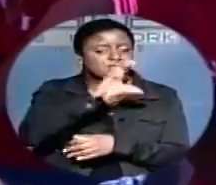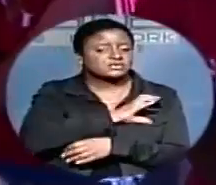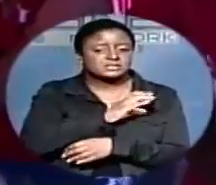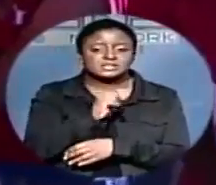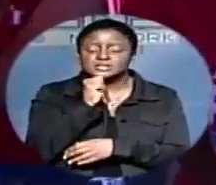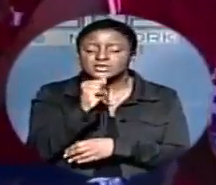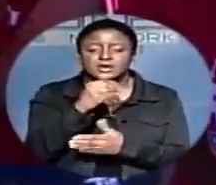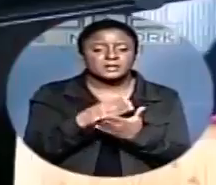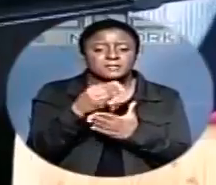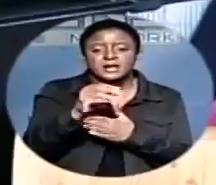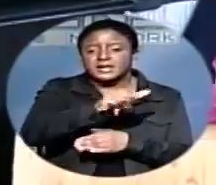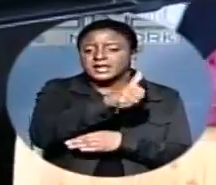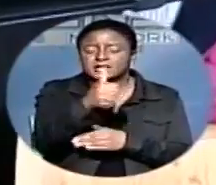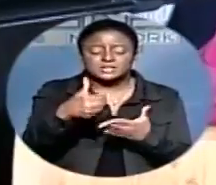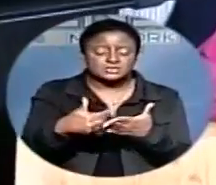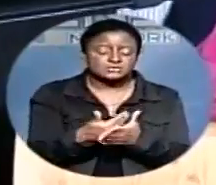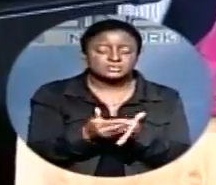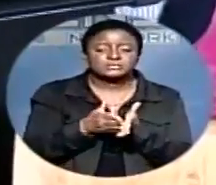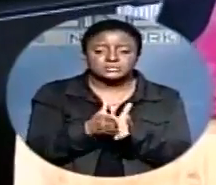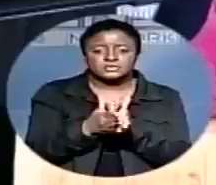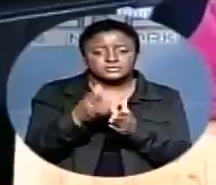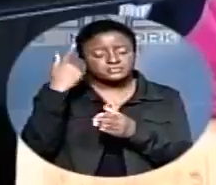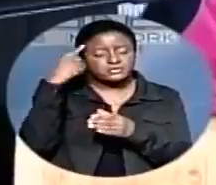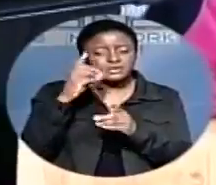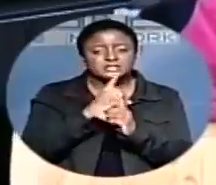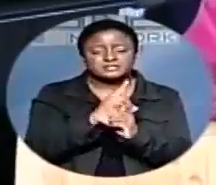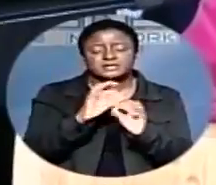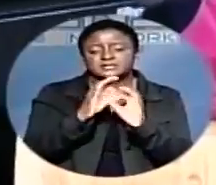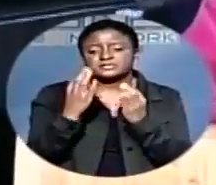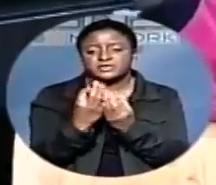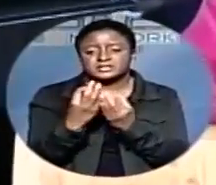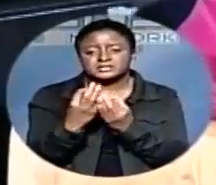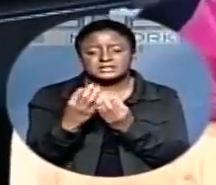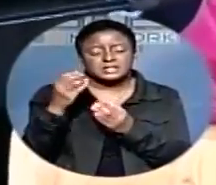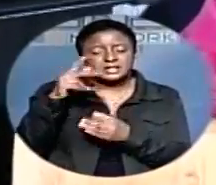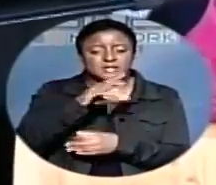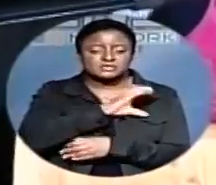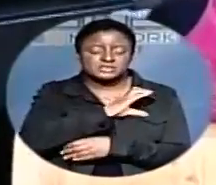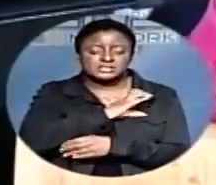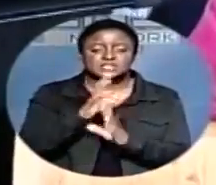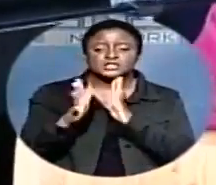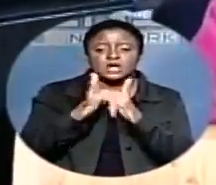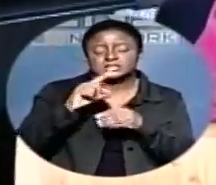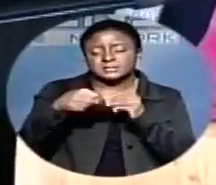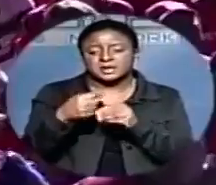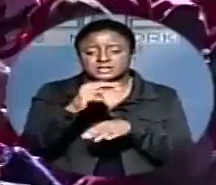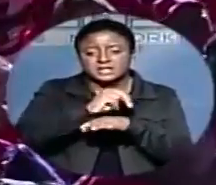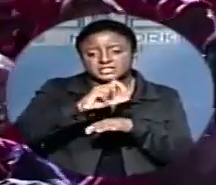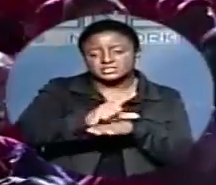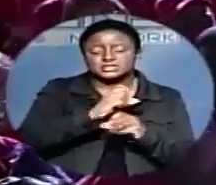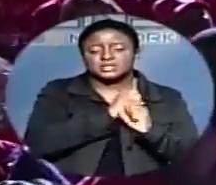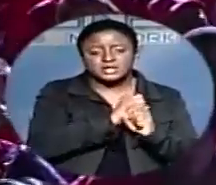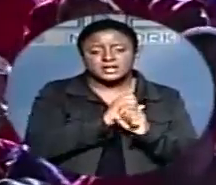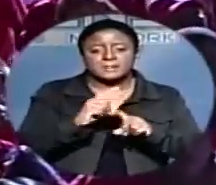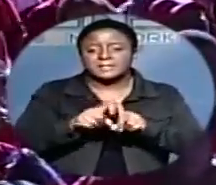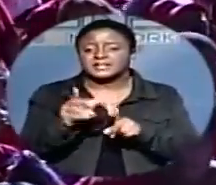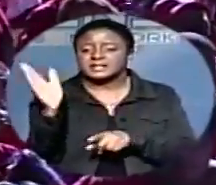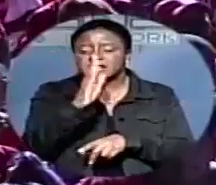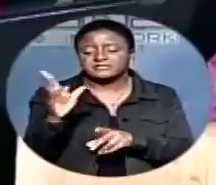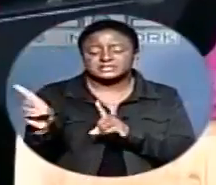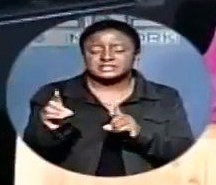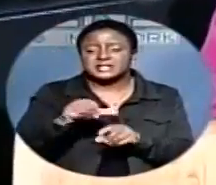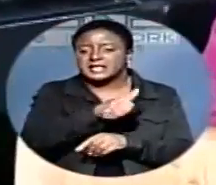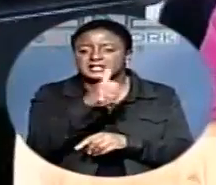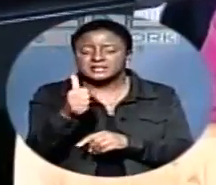Force. Perry Christie talks about national security. He just never did anything about securing our national security on the